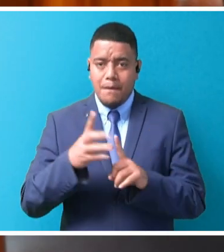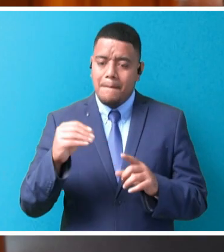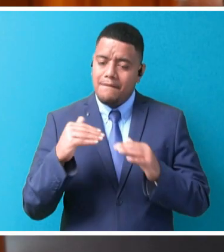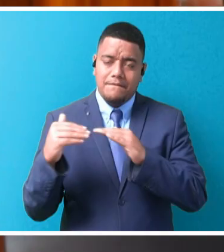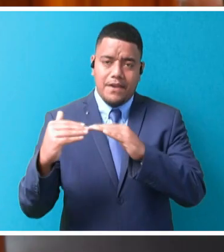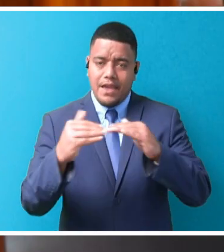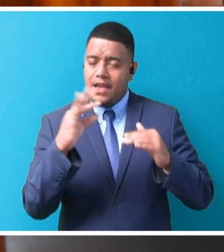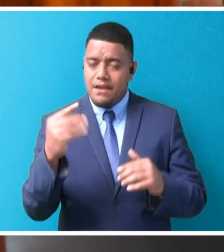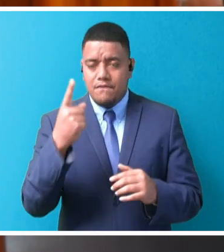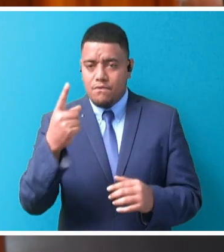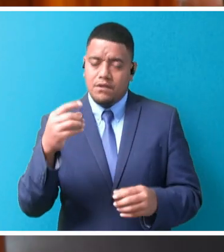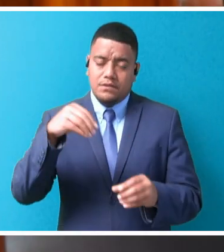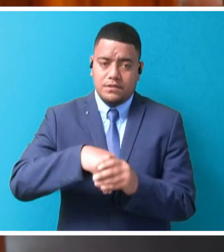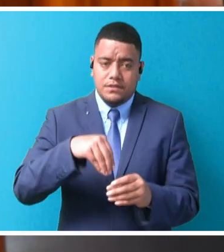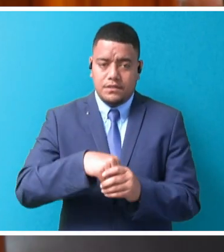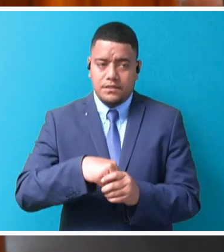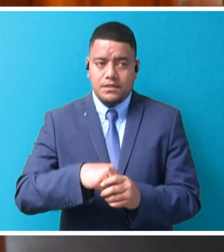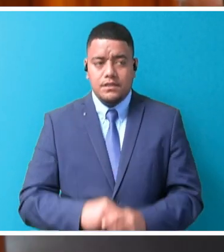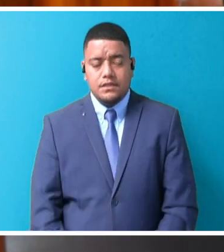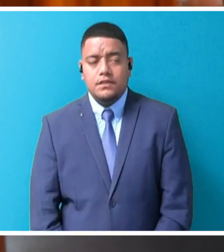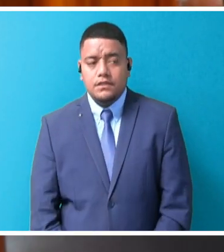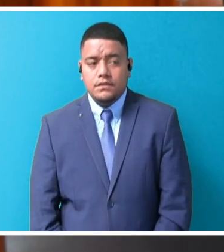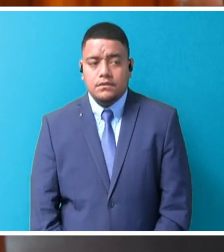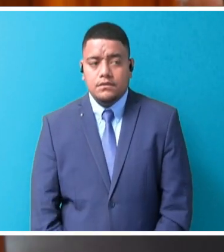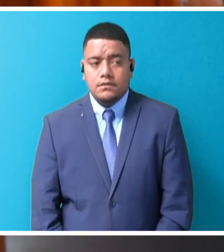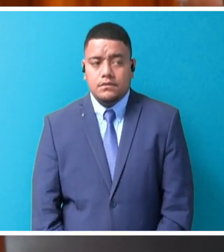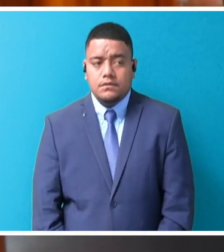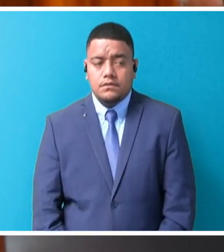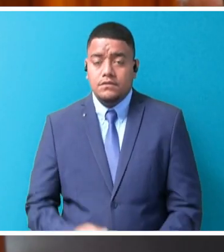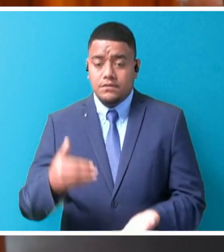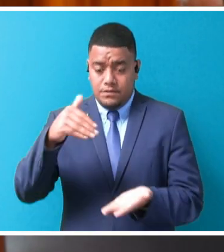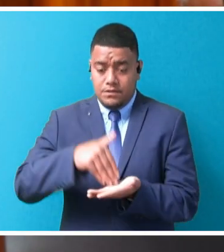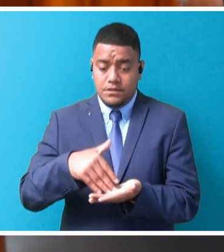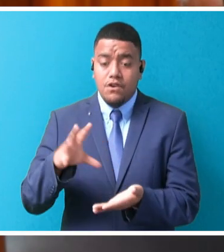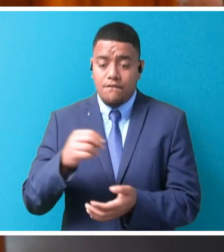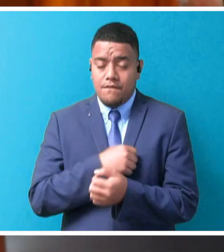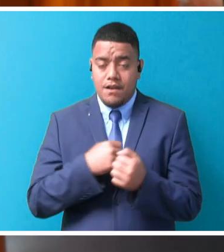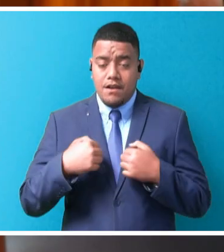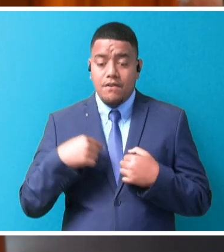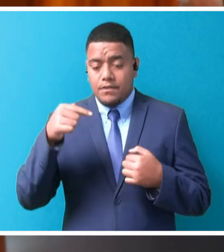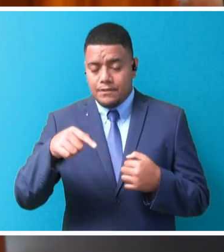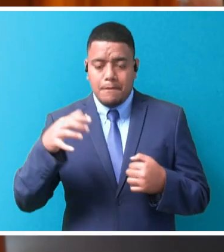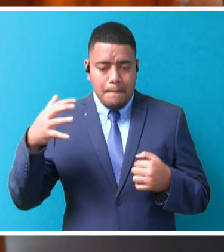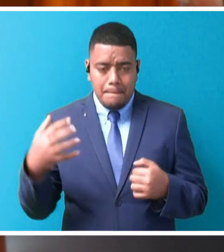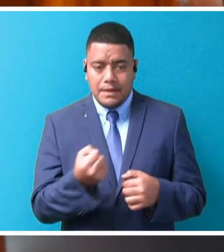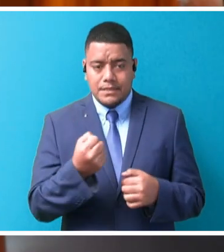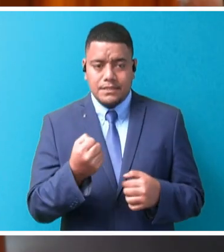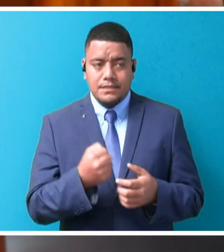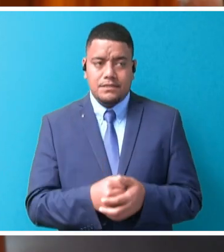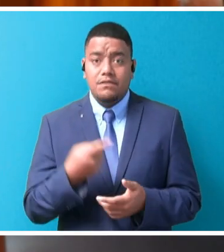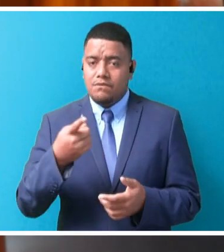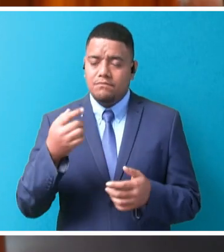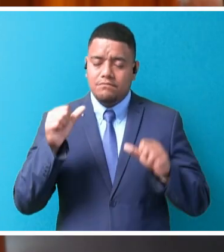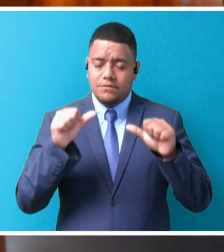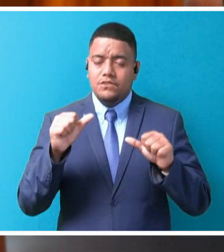inclusive emphasizes that the core of our Ministry's mandate, as noted by His Excellency